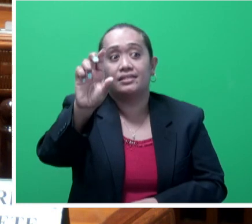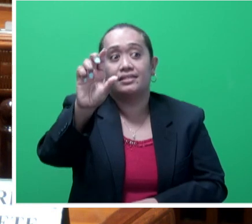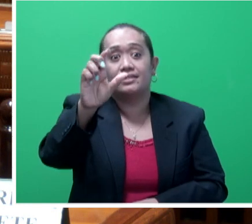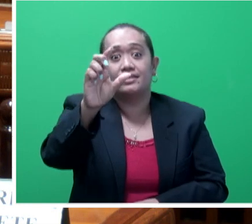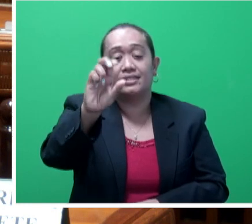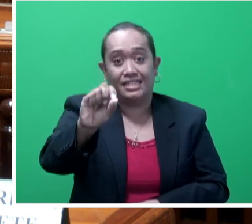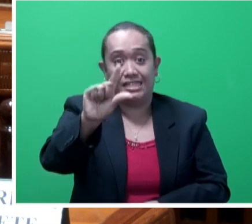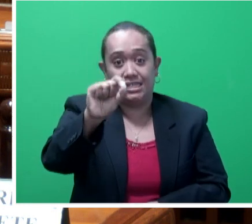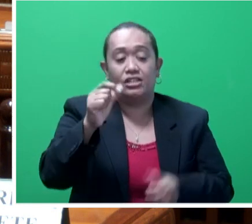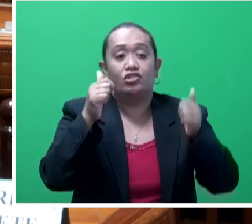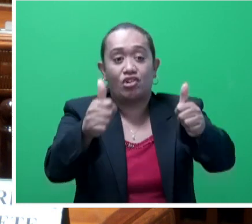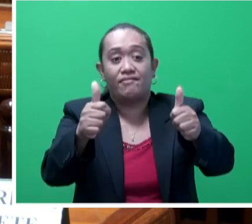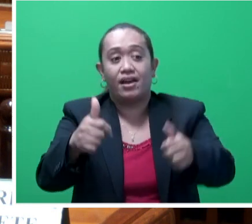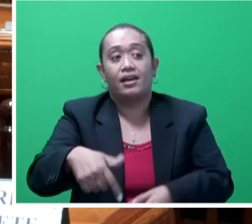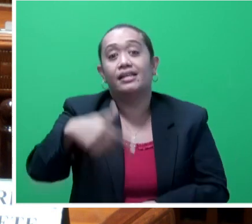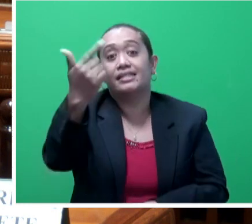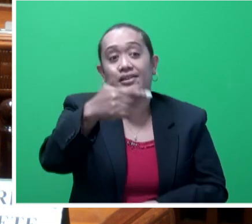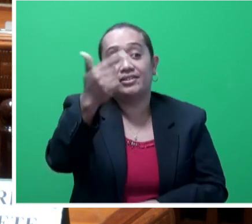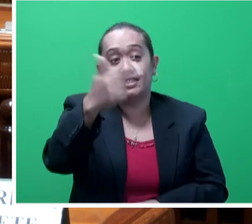17 were